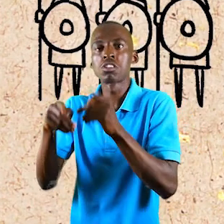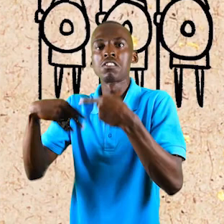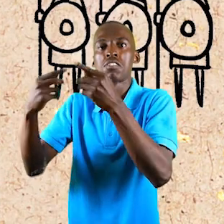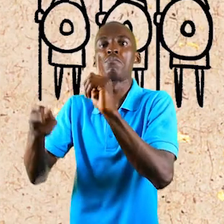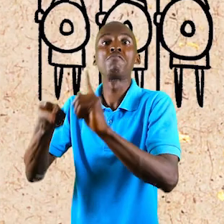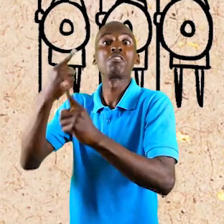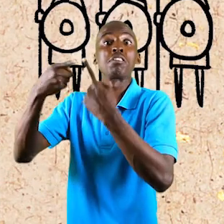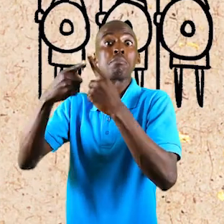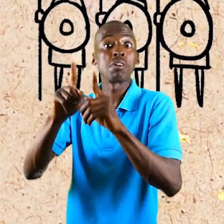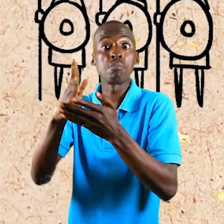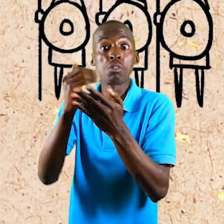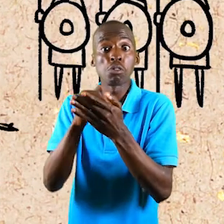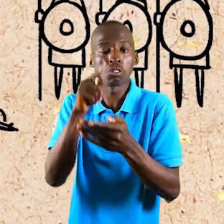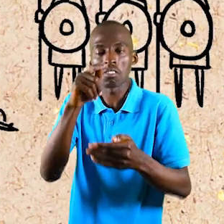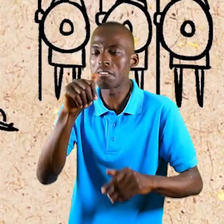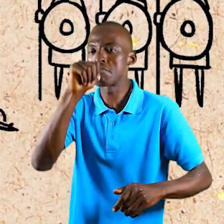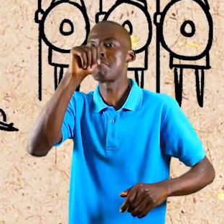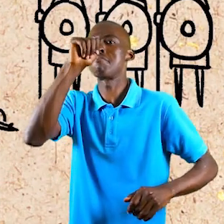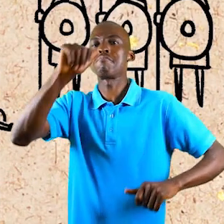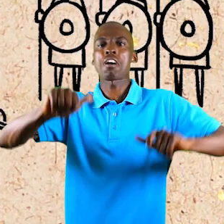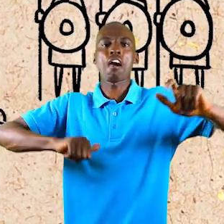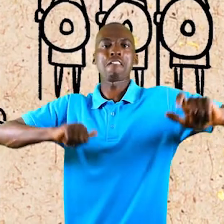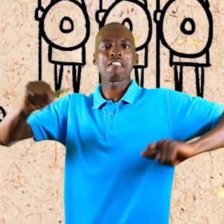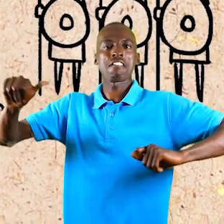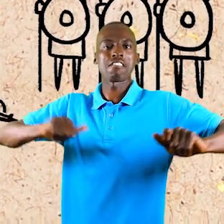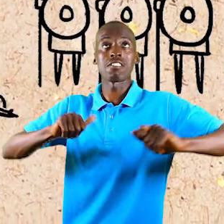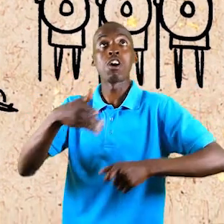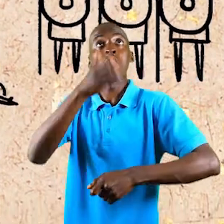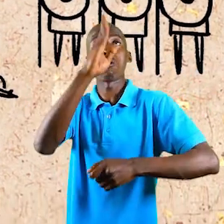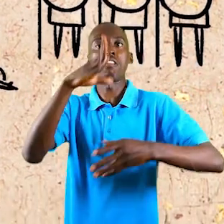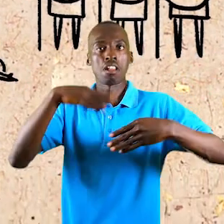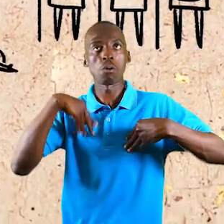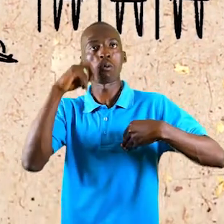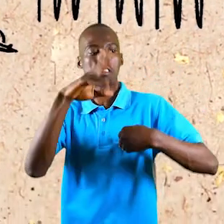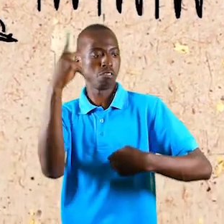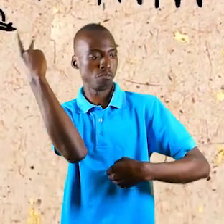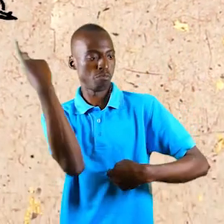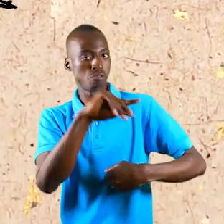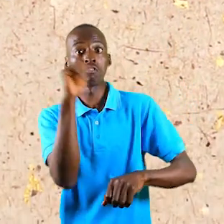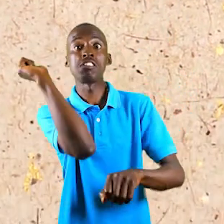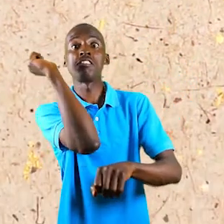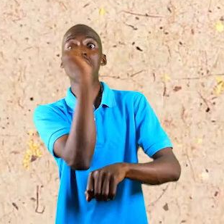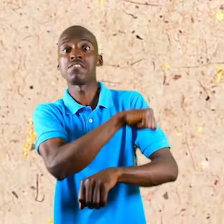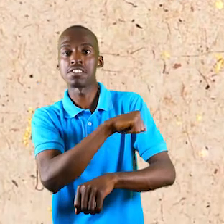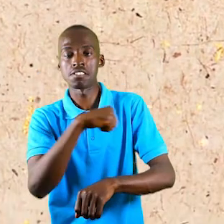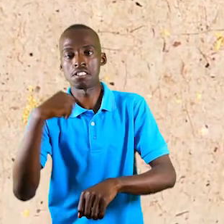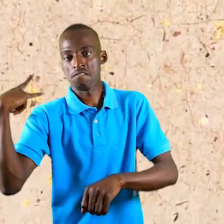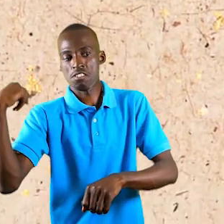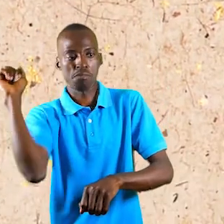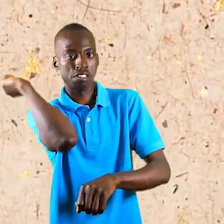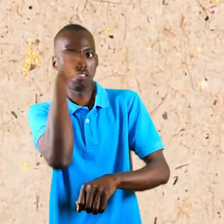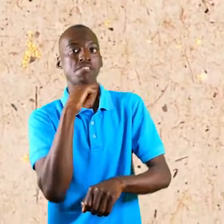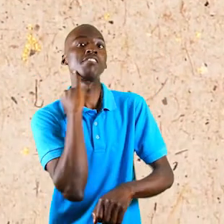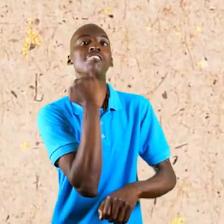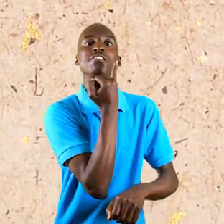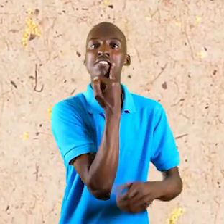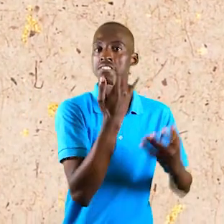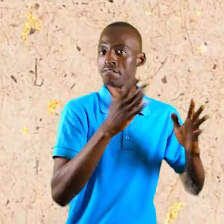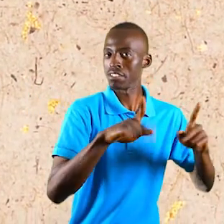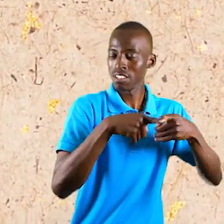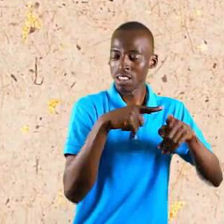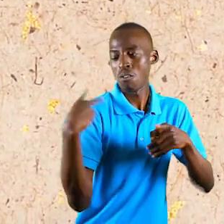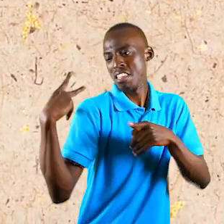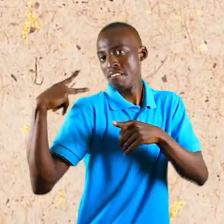battle. And so because of their arrogant presumption, God allows Israel to lose the battle and the ark is stolen. So